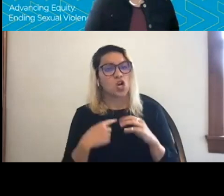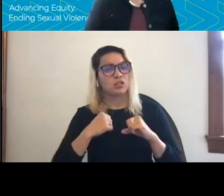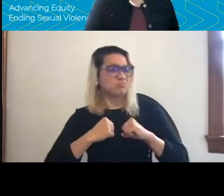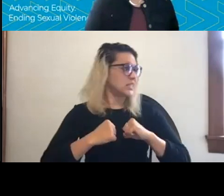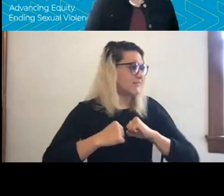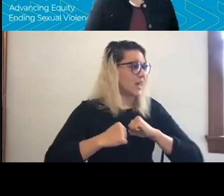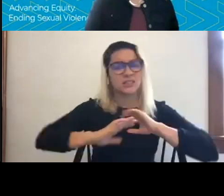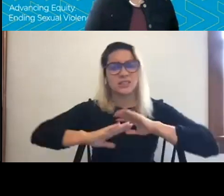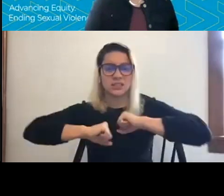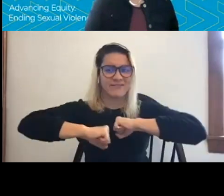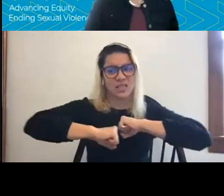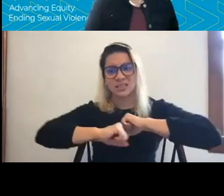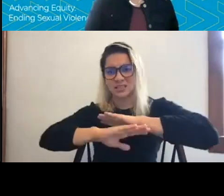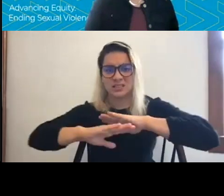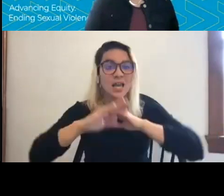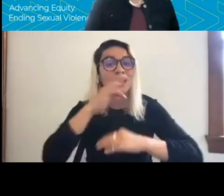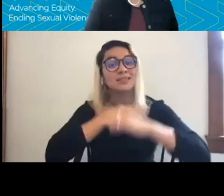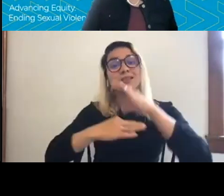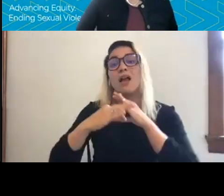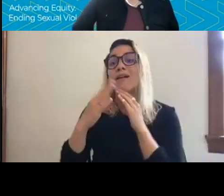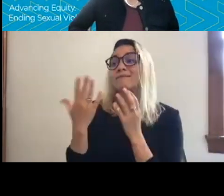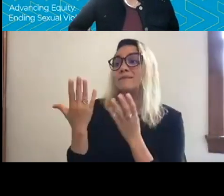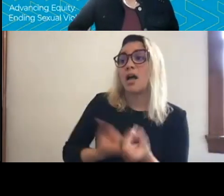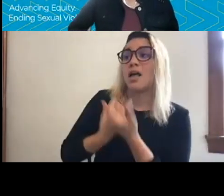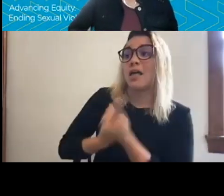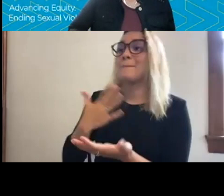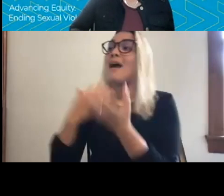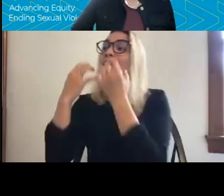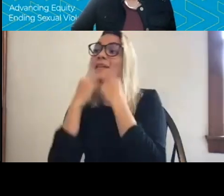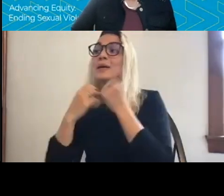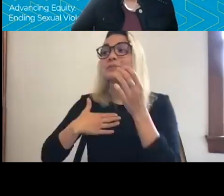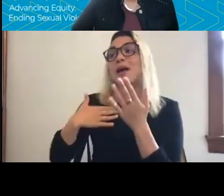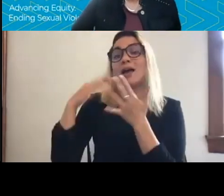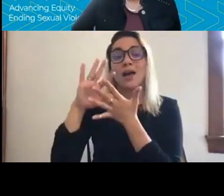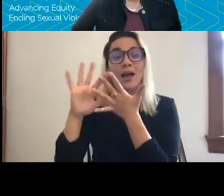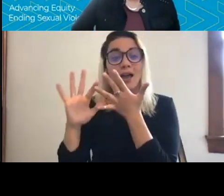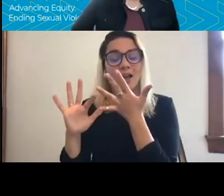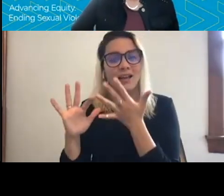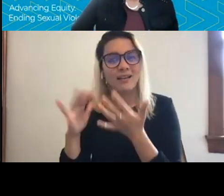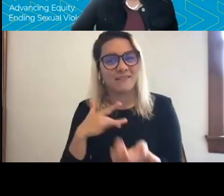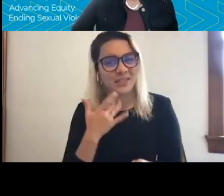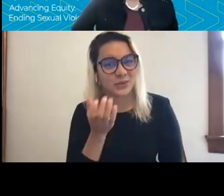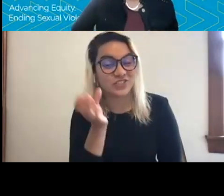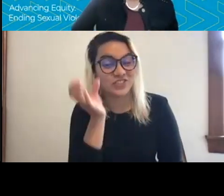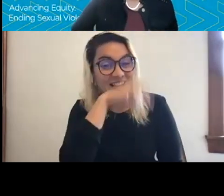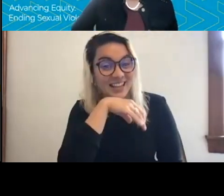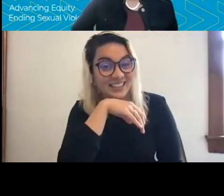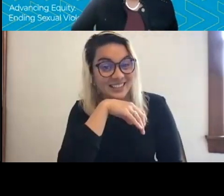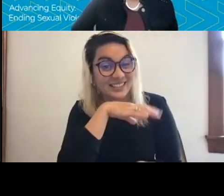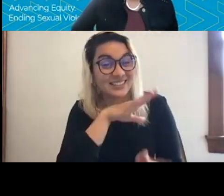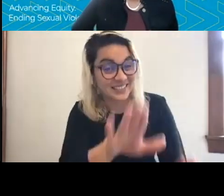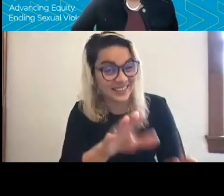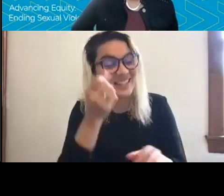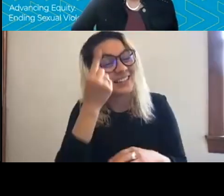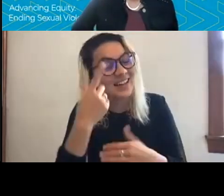own vision is gonna feel strange. And that's normal. And we'll get to a point where we have